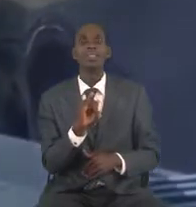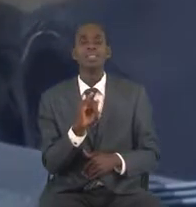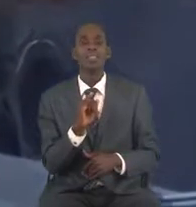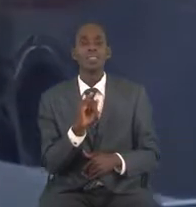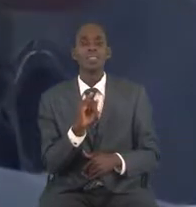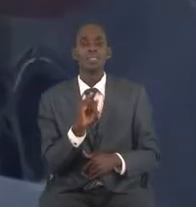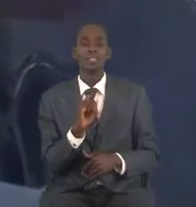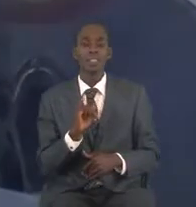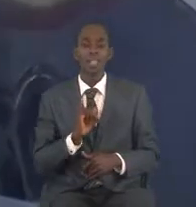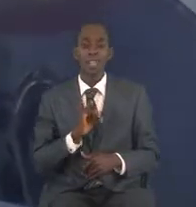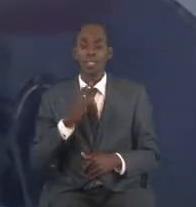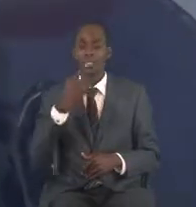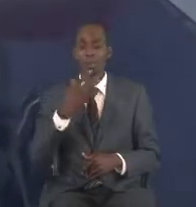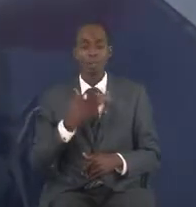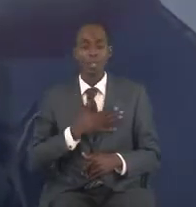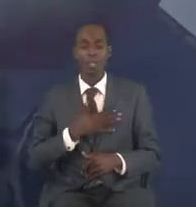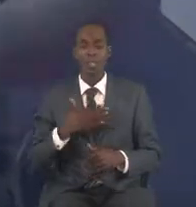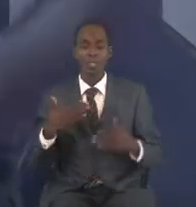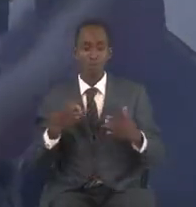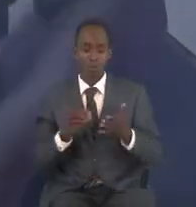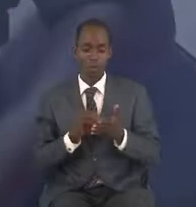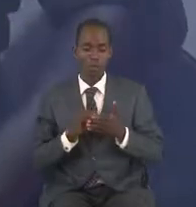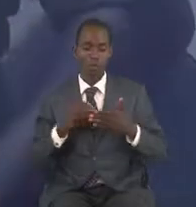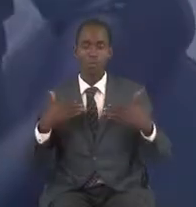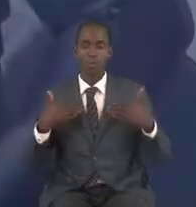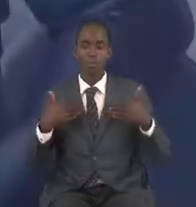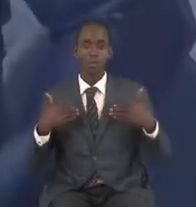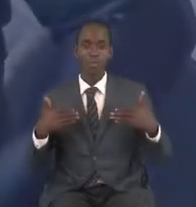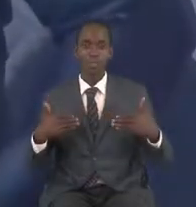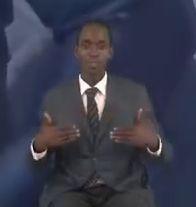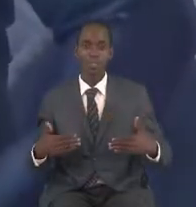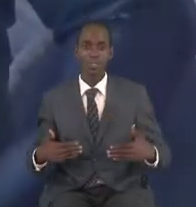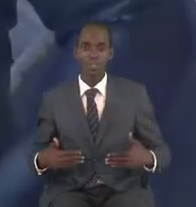I say my own body,